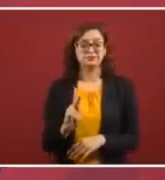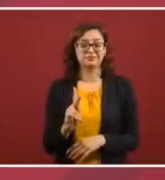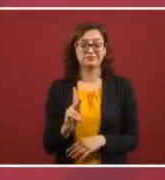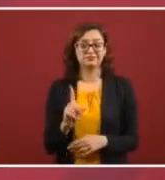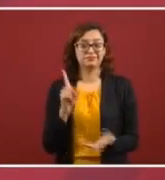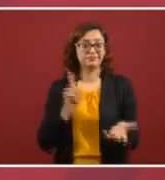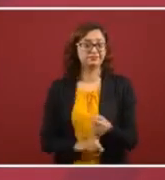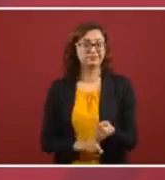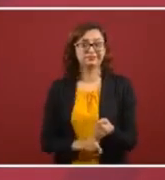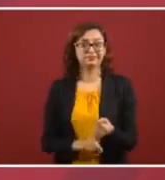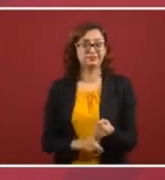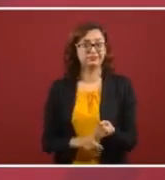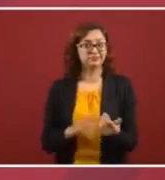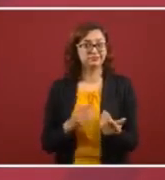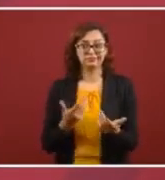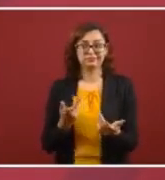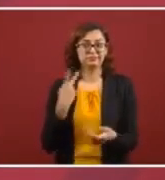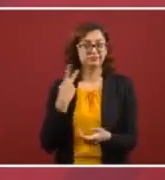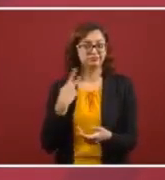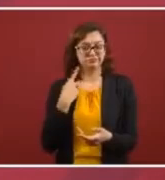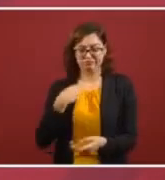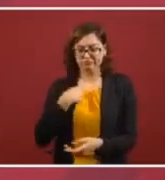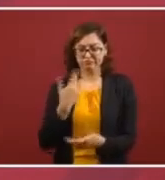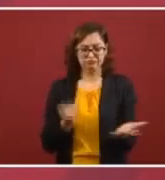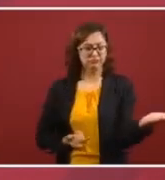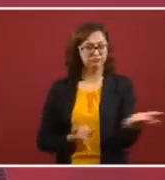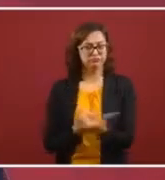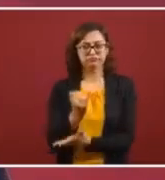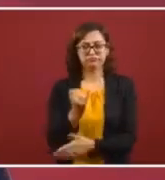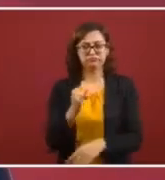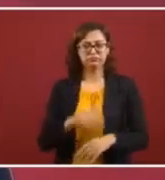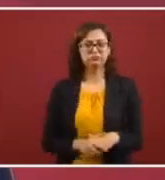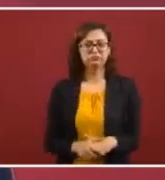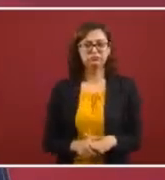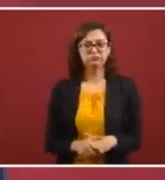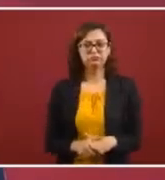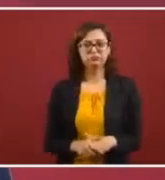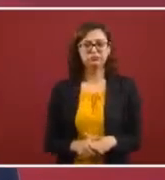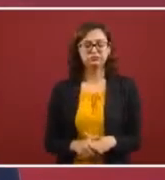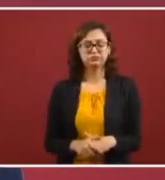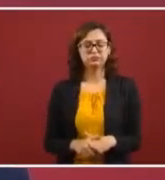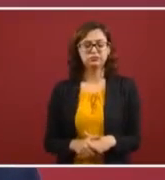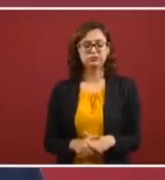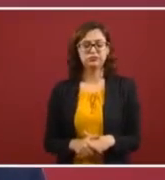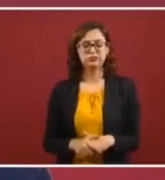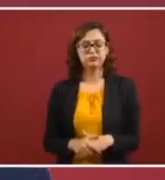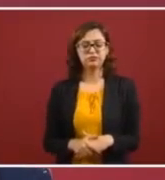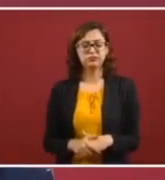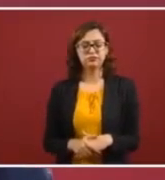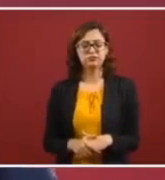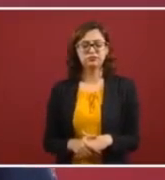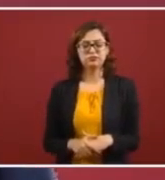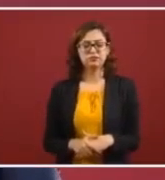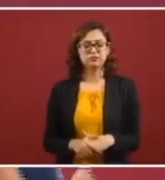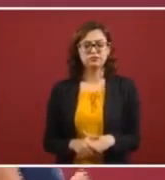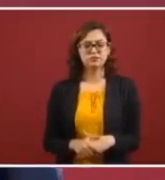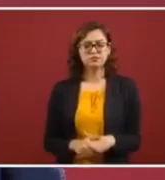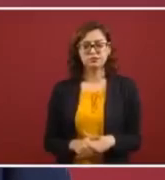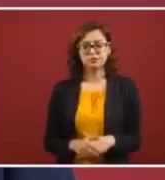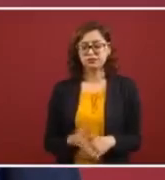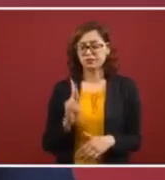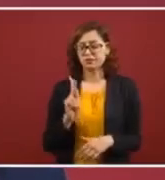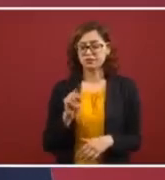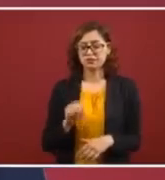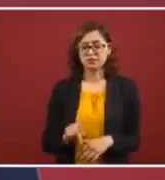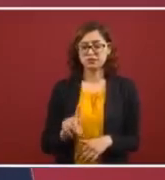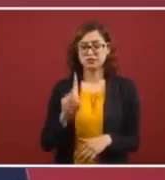But the definition, the political definition, it is also in